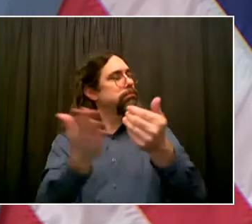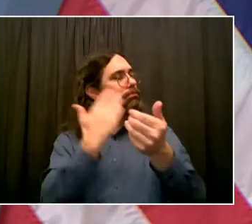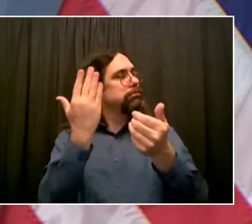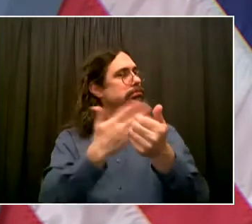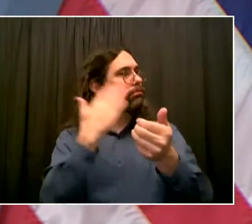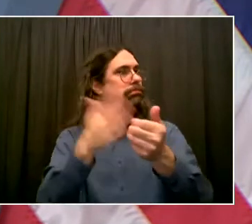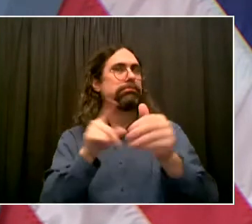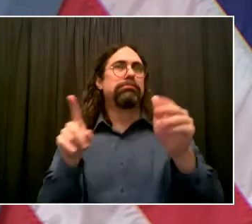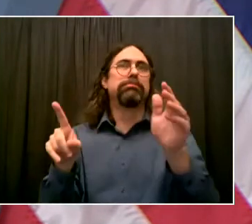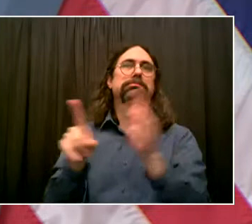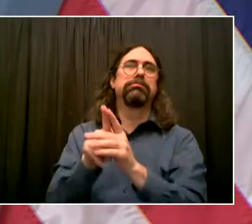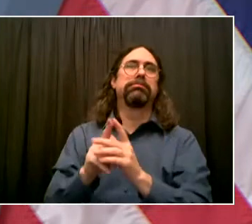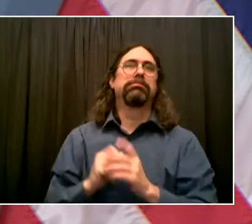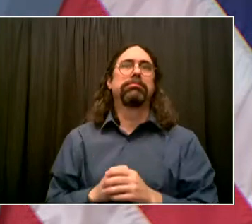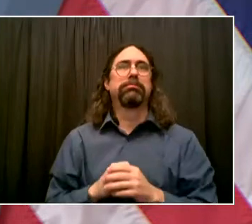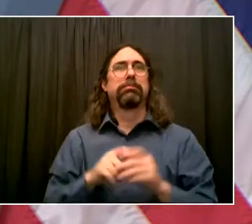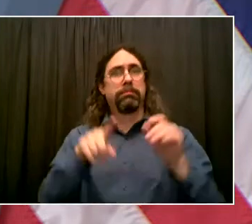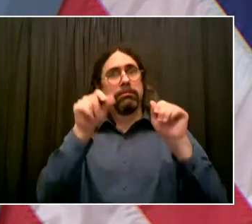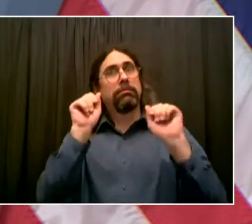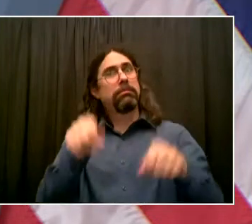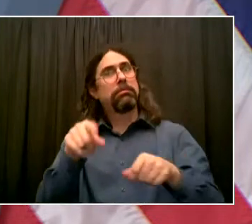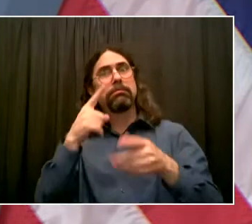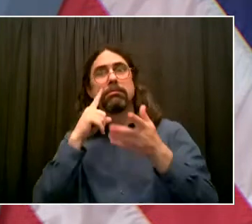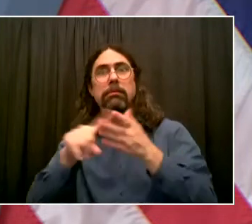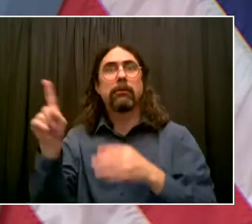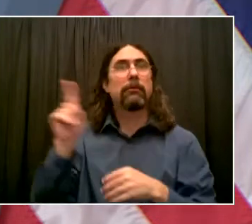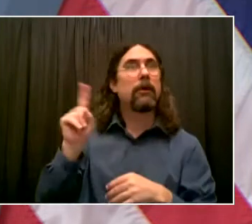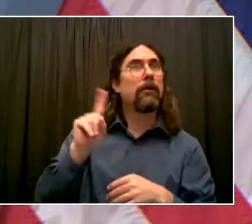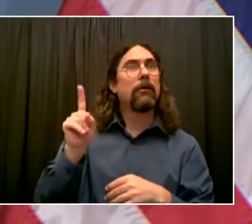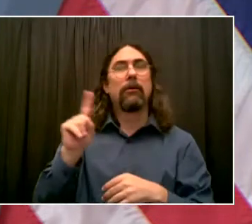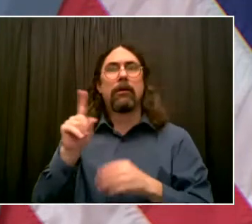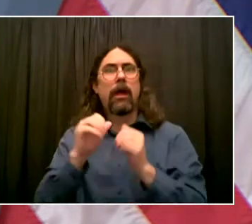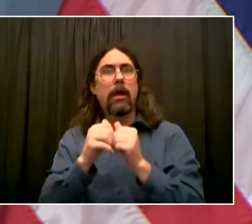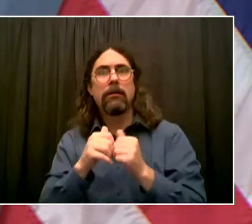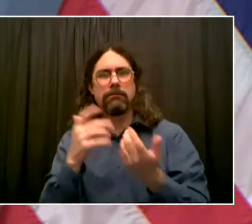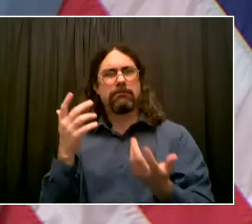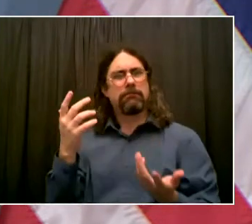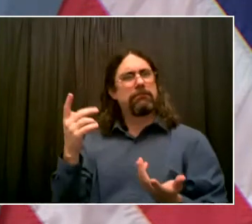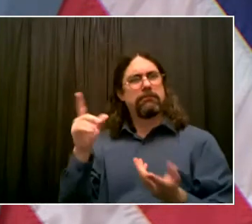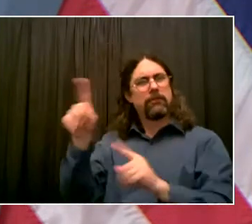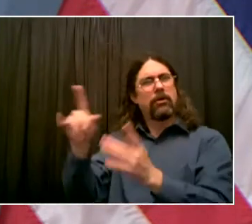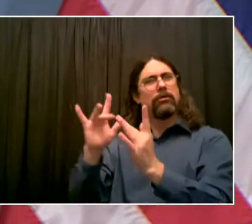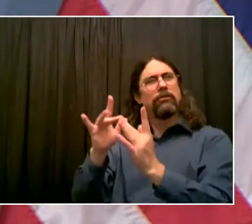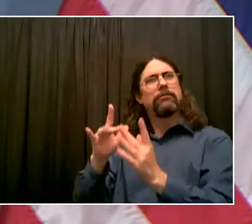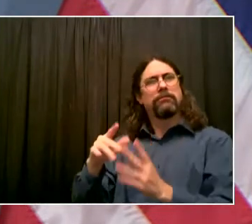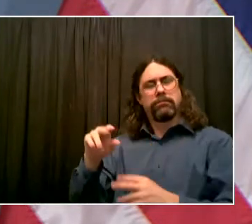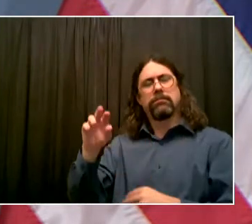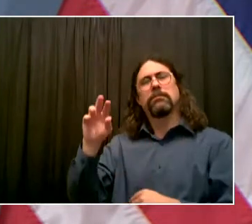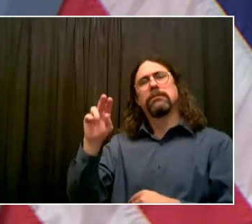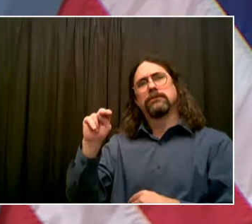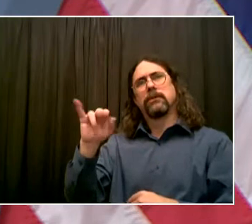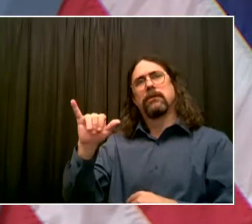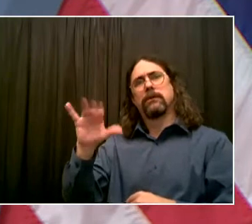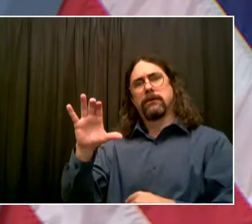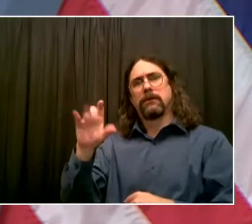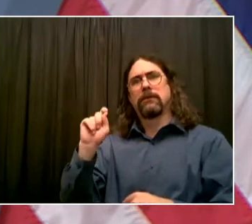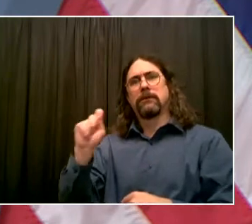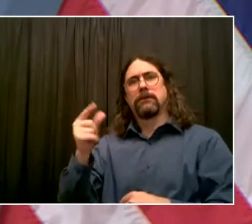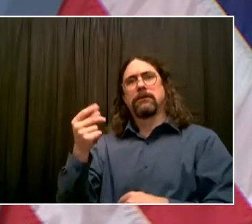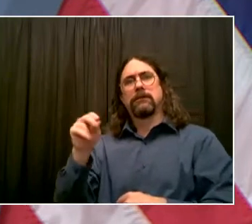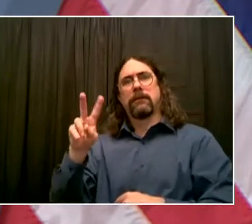nyc.gov/VCC and you'll find that list of sites. But we have to broaden that approach, particularly to the large